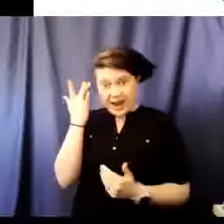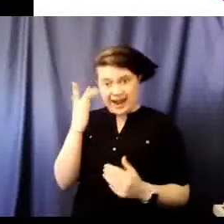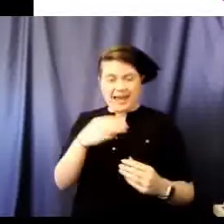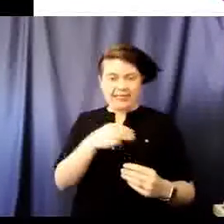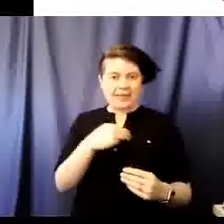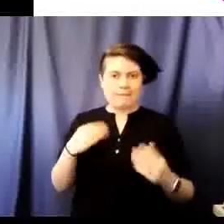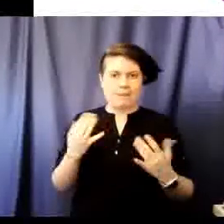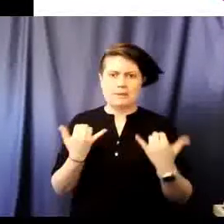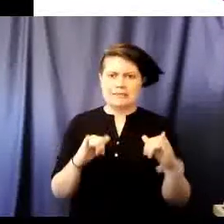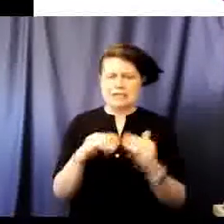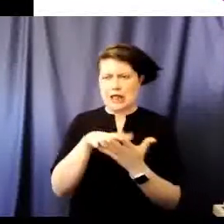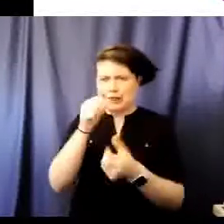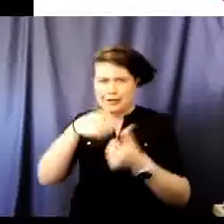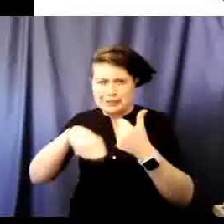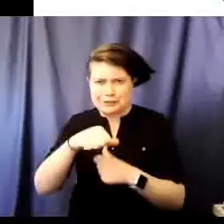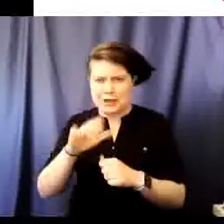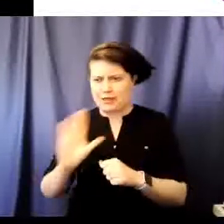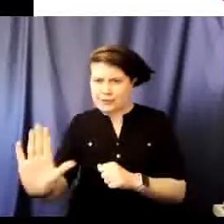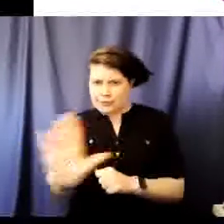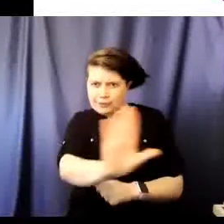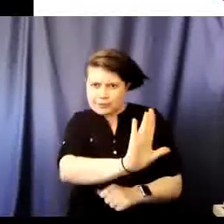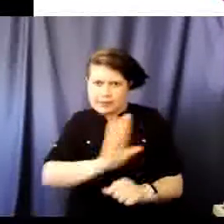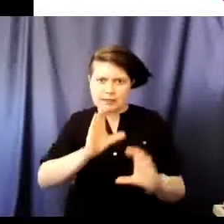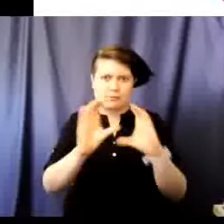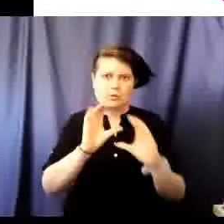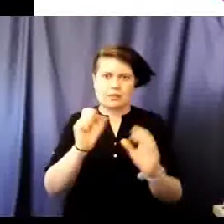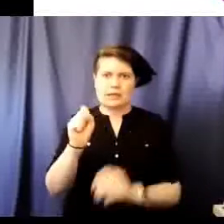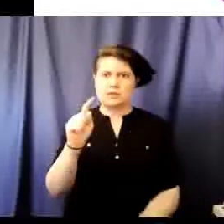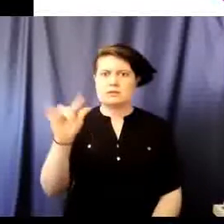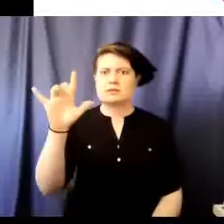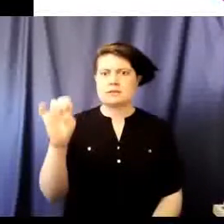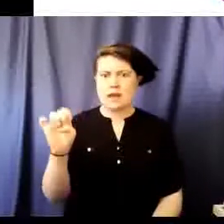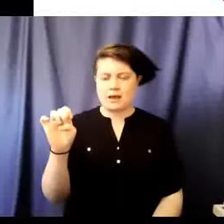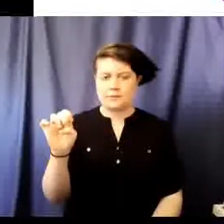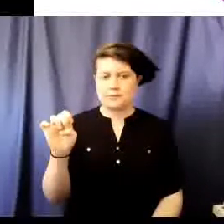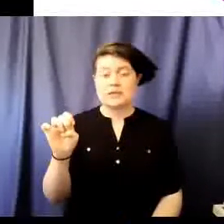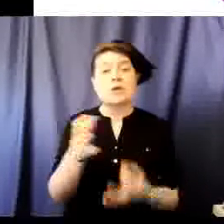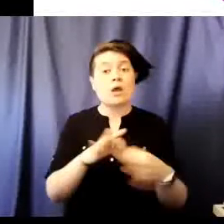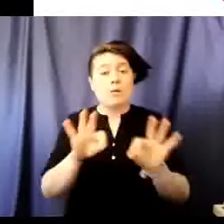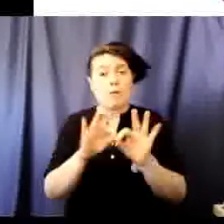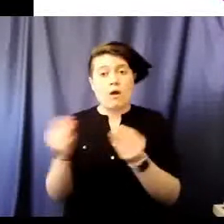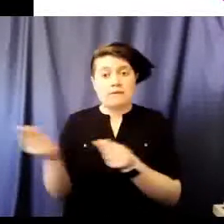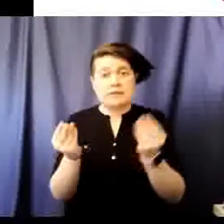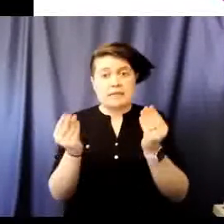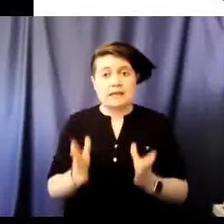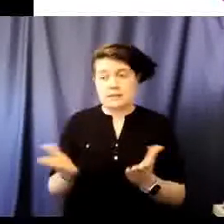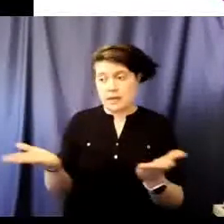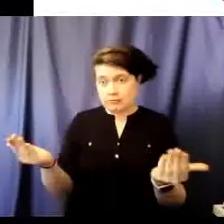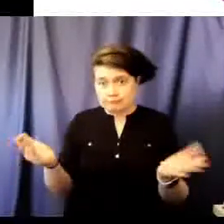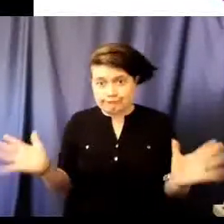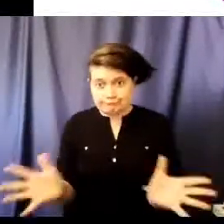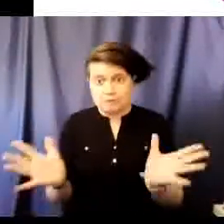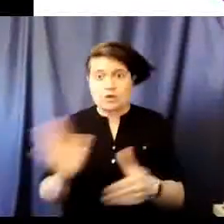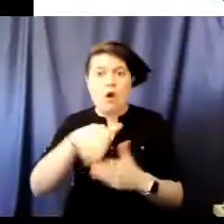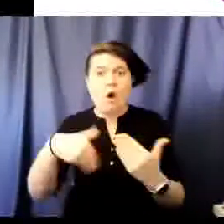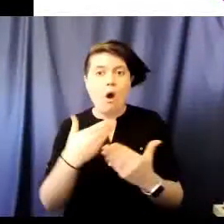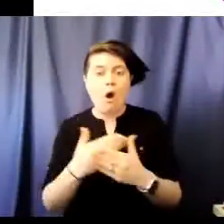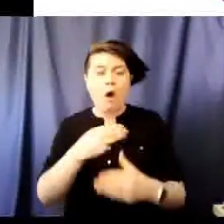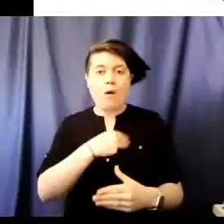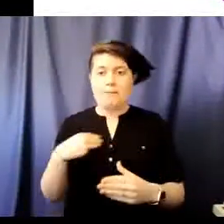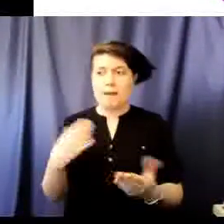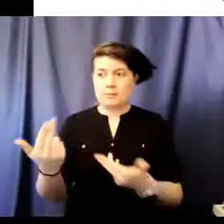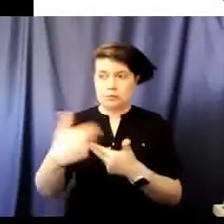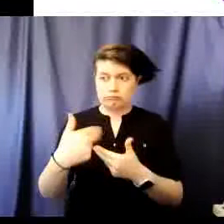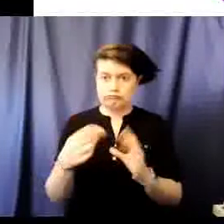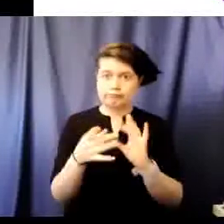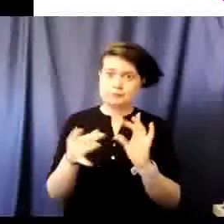It's important during this stage that the facilitator encourages the participation of all group members and is careful not to allow individual